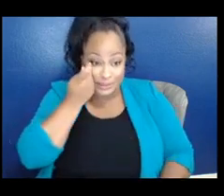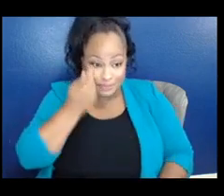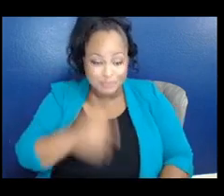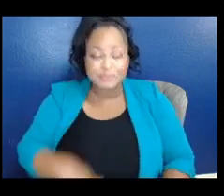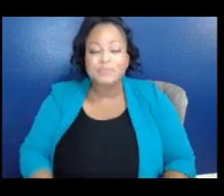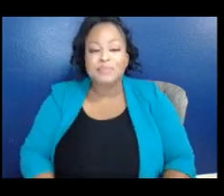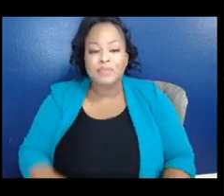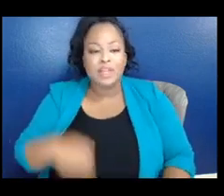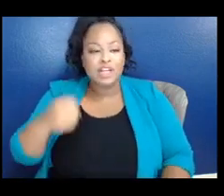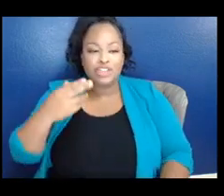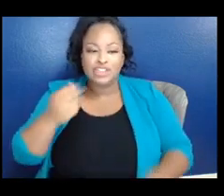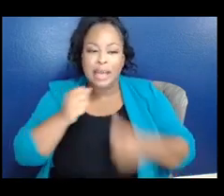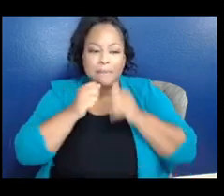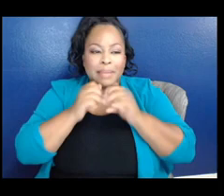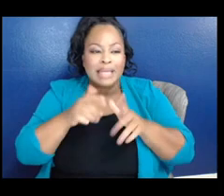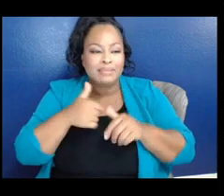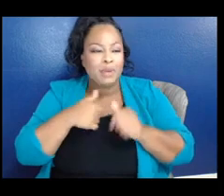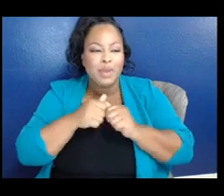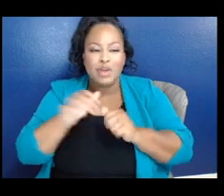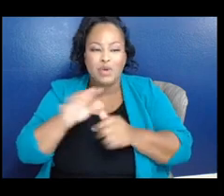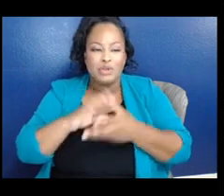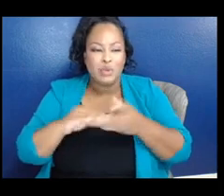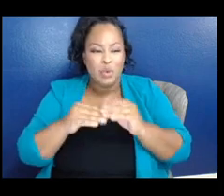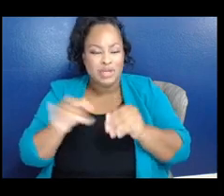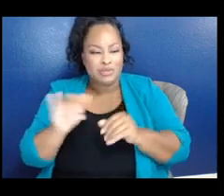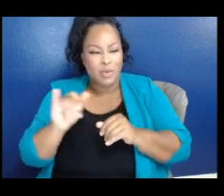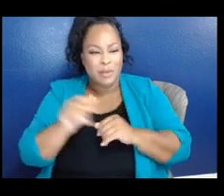recently. She blessed me with her story as